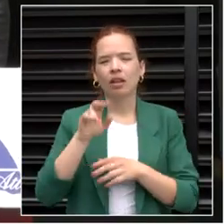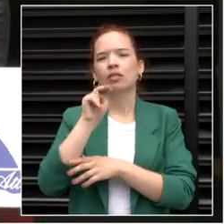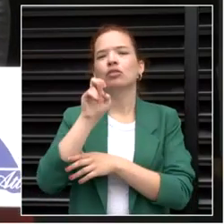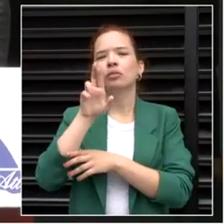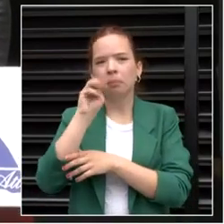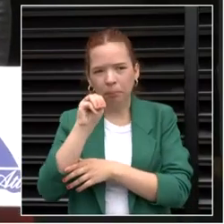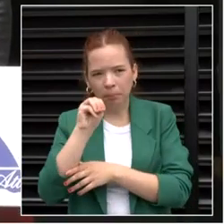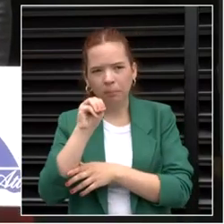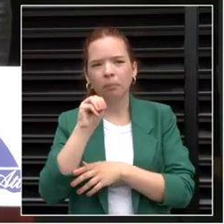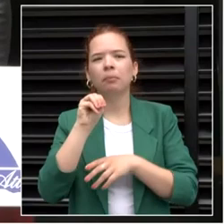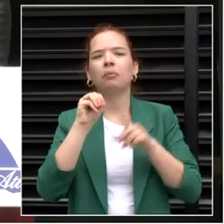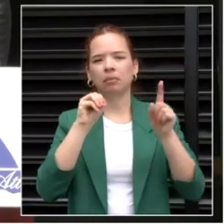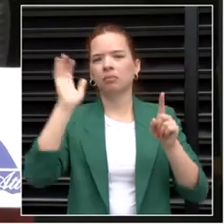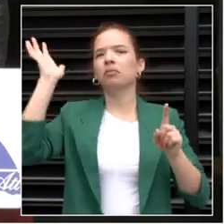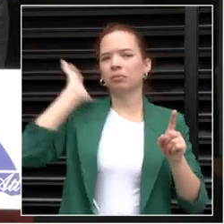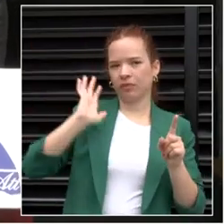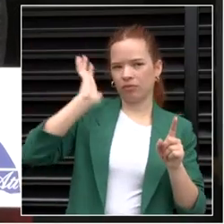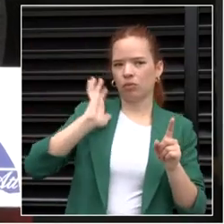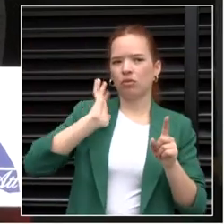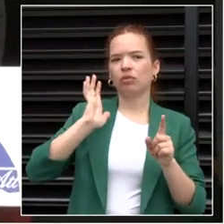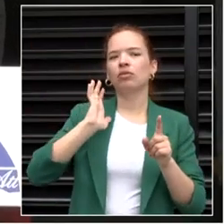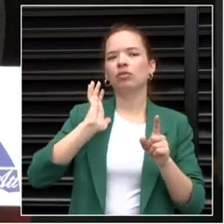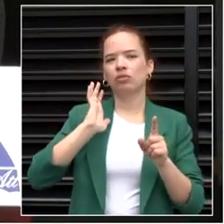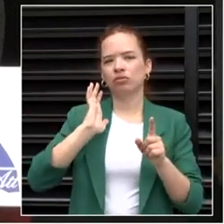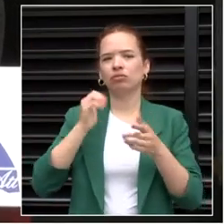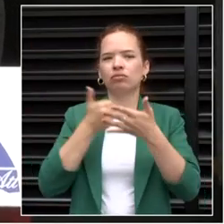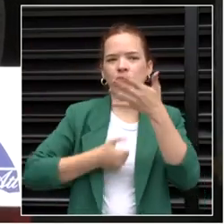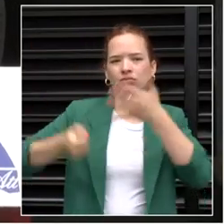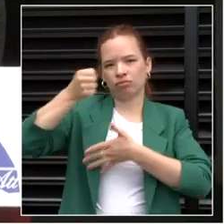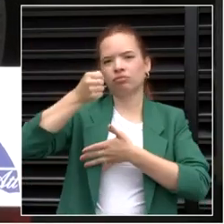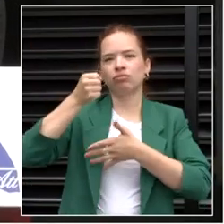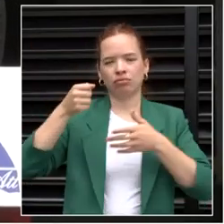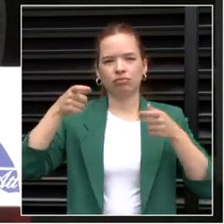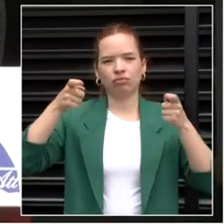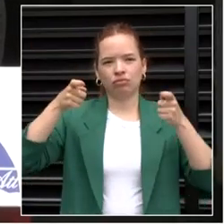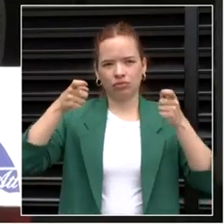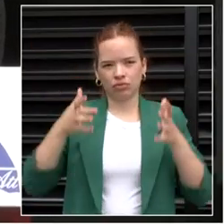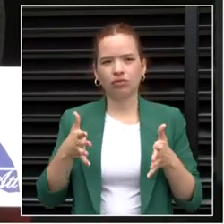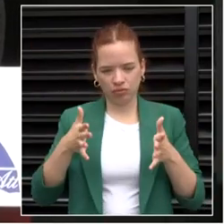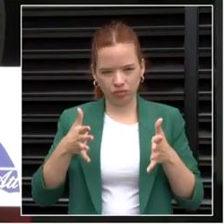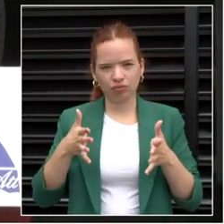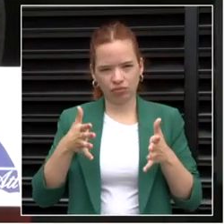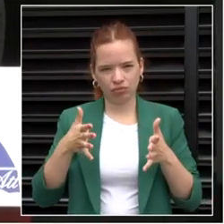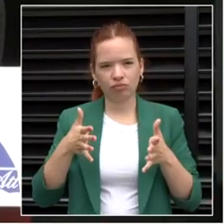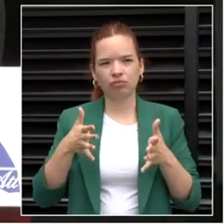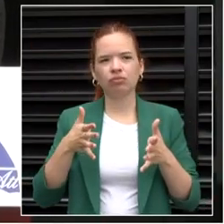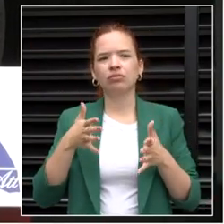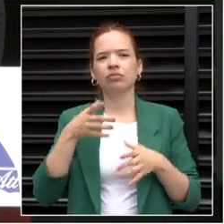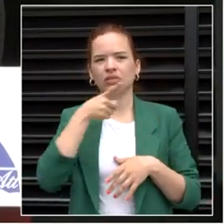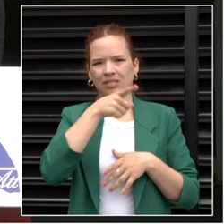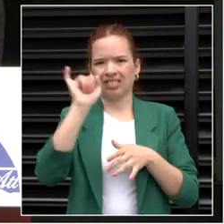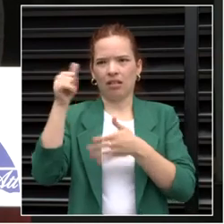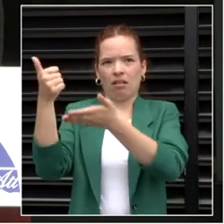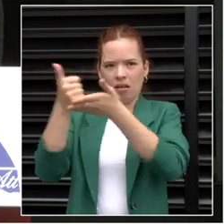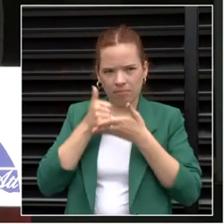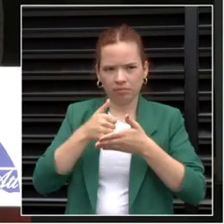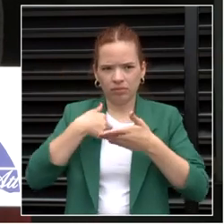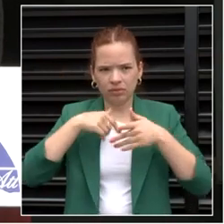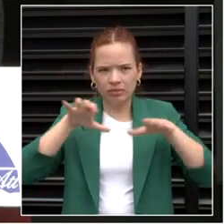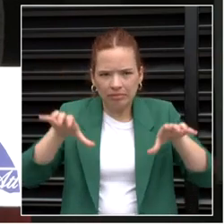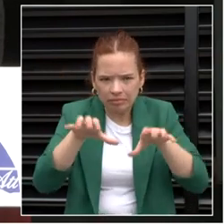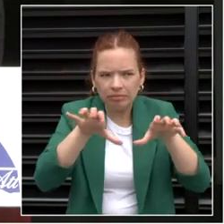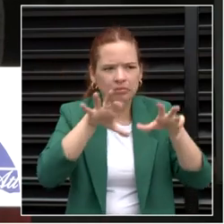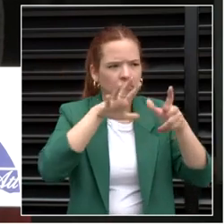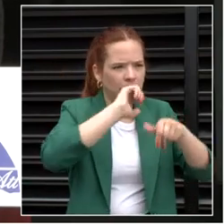now I call him a real estate dude. I don't know what else to call him. But he's the one who helped put us all together. John Storick, who